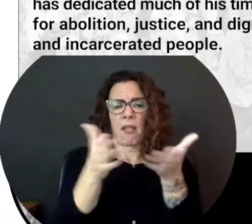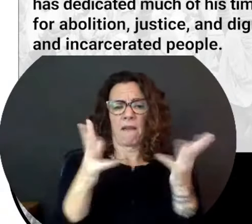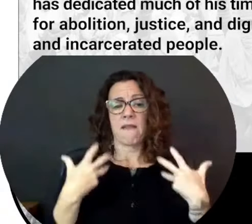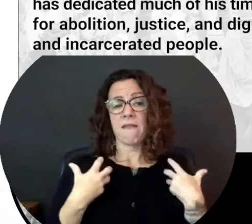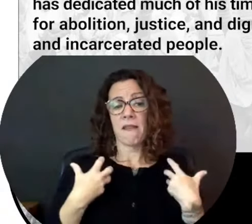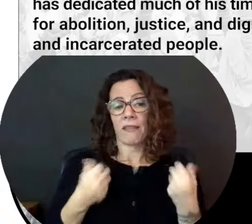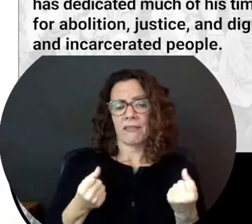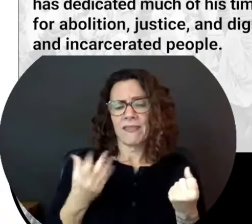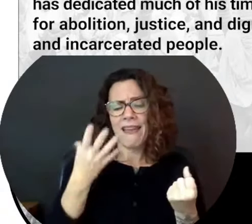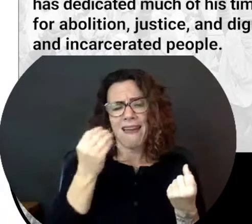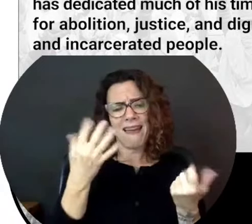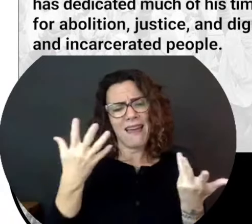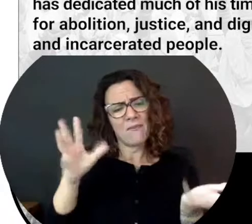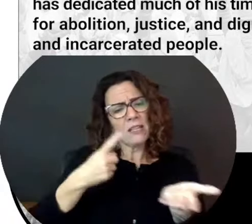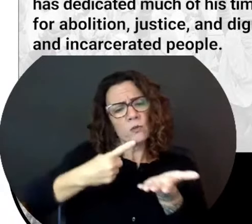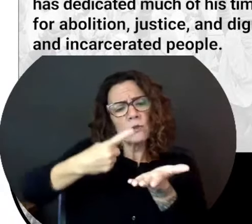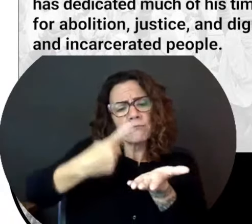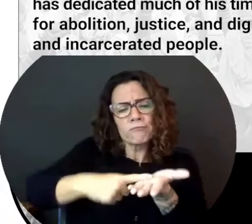as a whole.